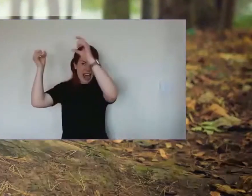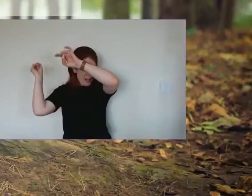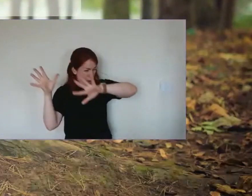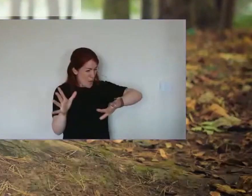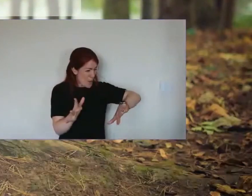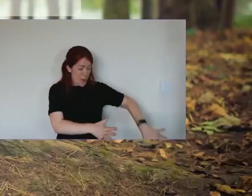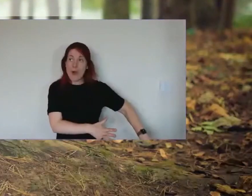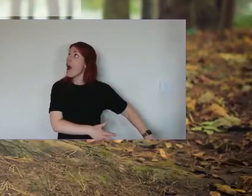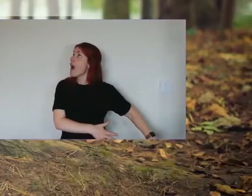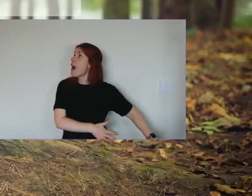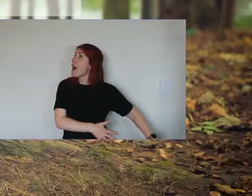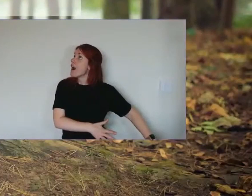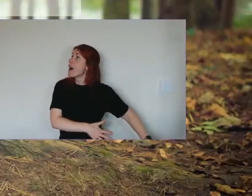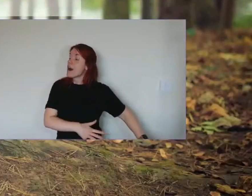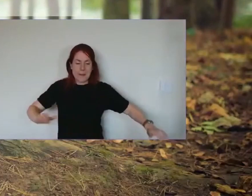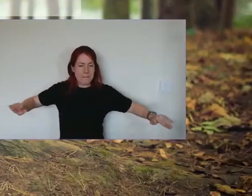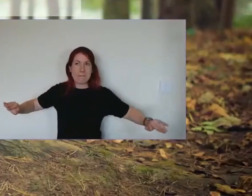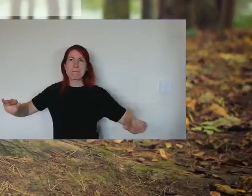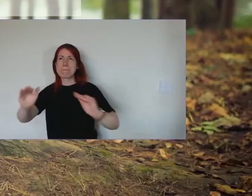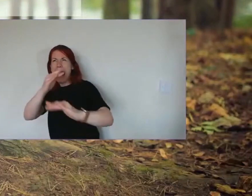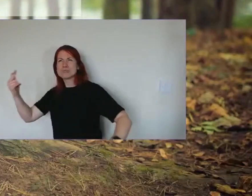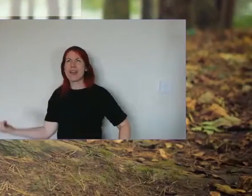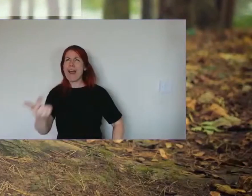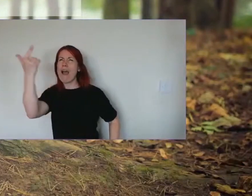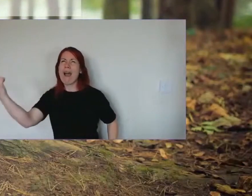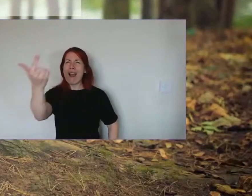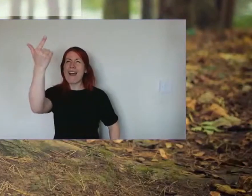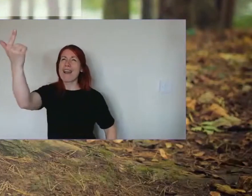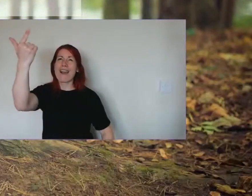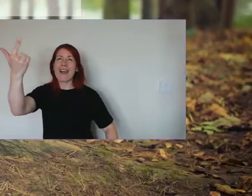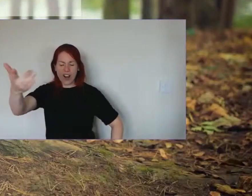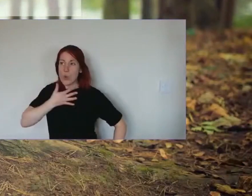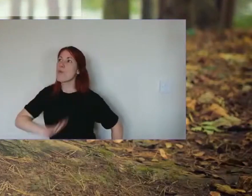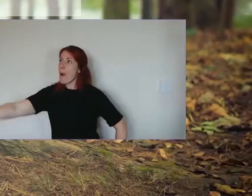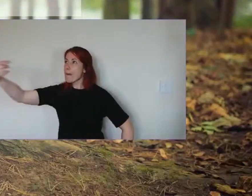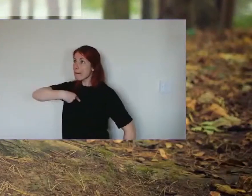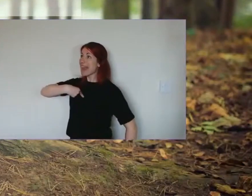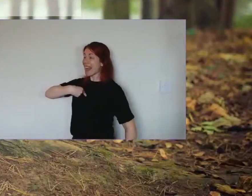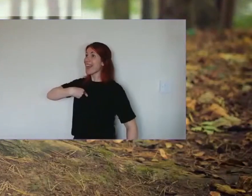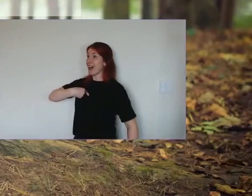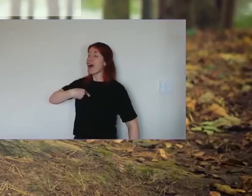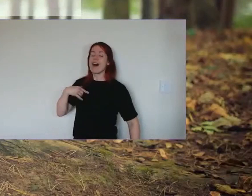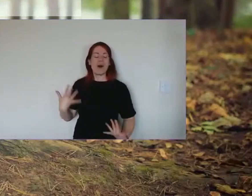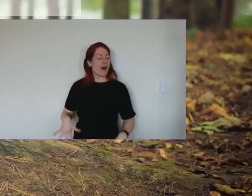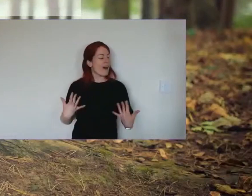shadow you won't light up, mountain you won't climb up, coming out to me.